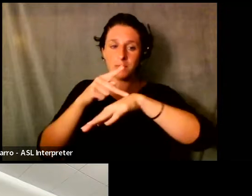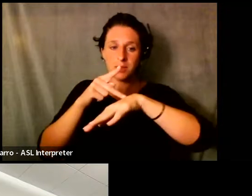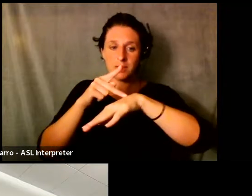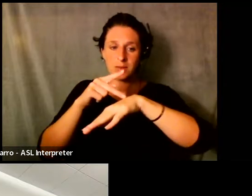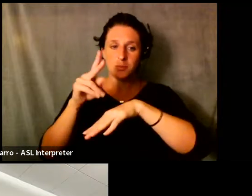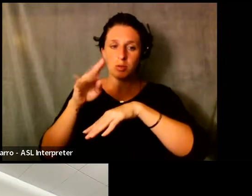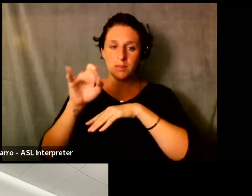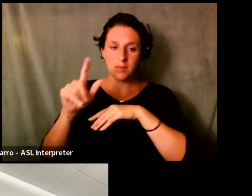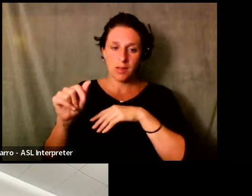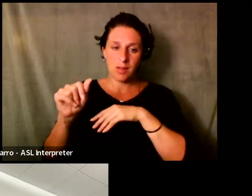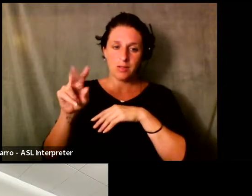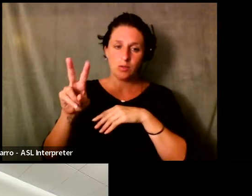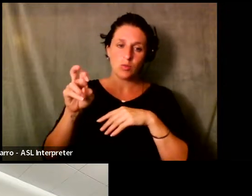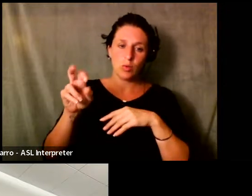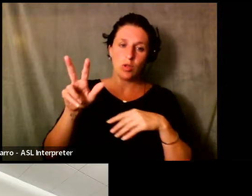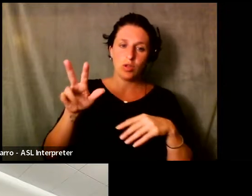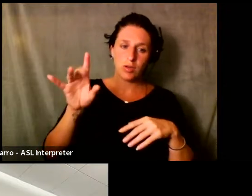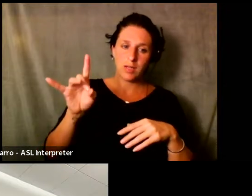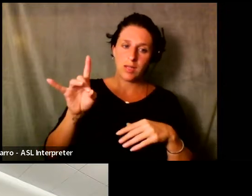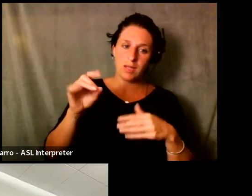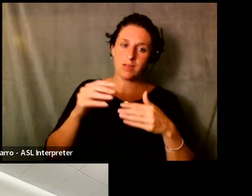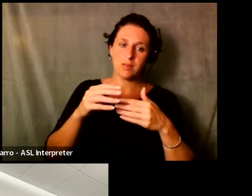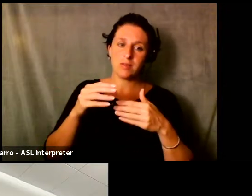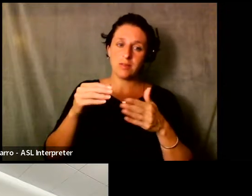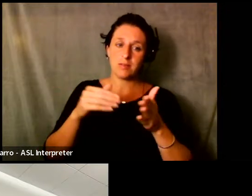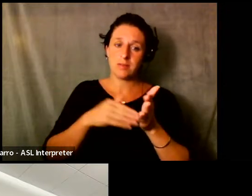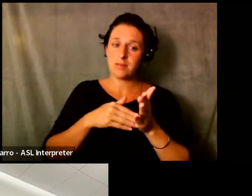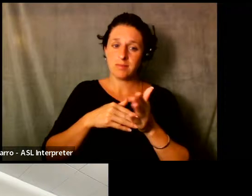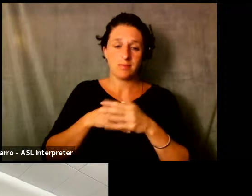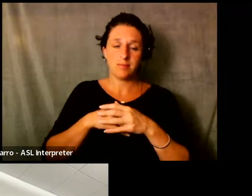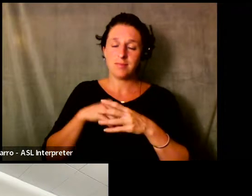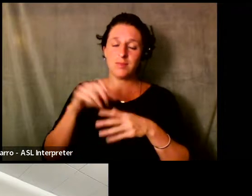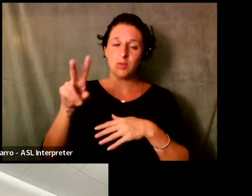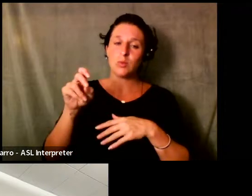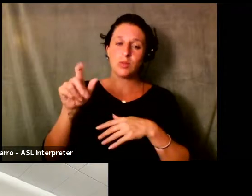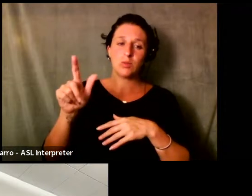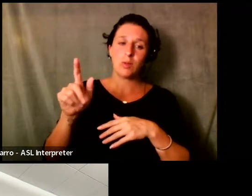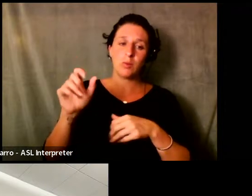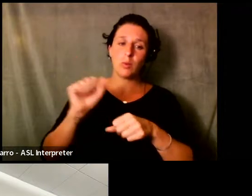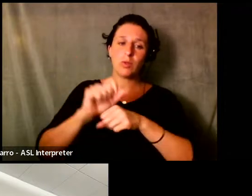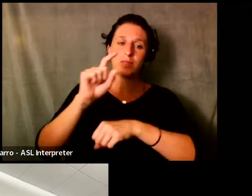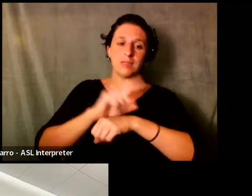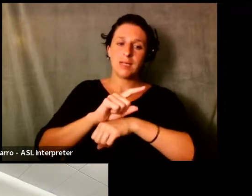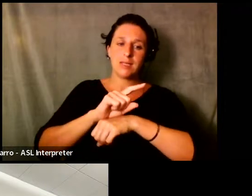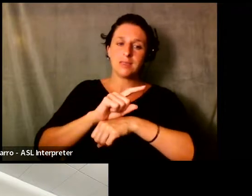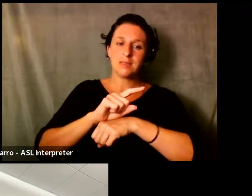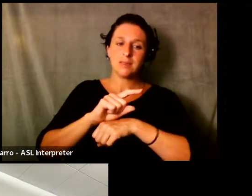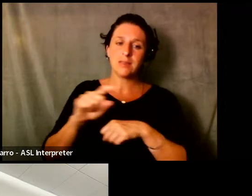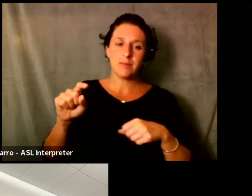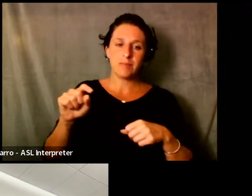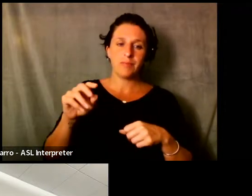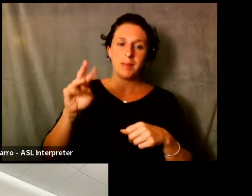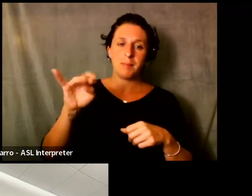Peninsula, $238,311, 221 workdays. Pamela Dazinski, Mills High School,